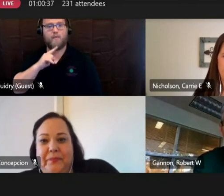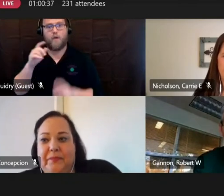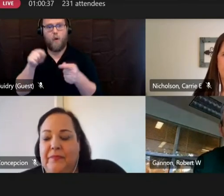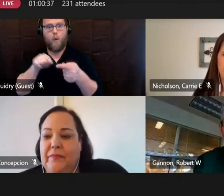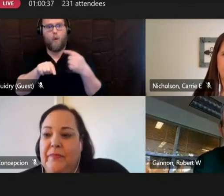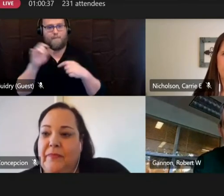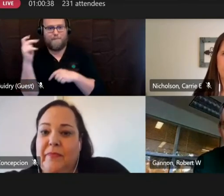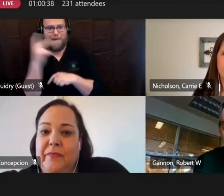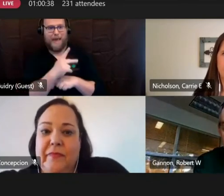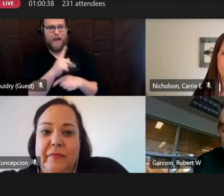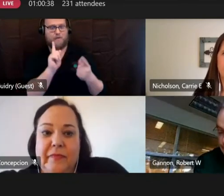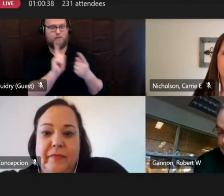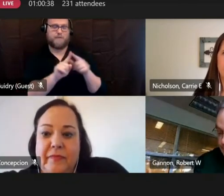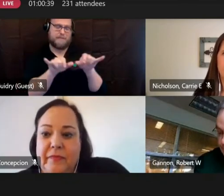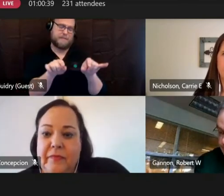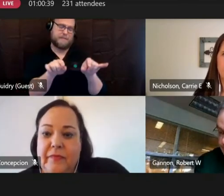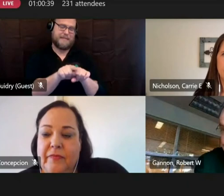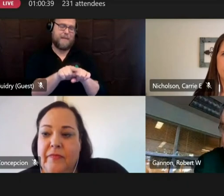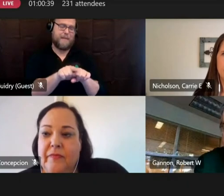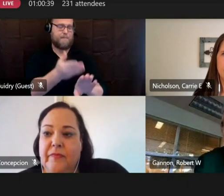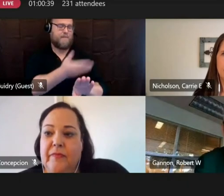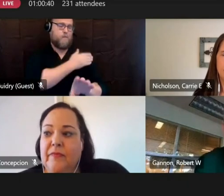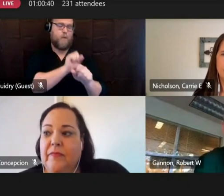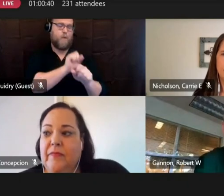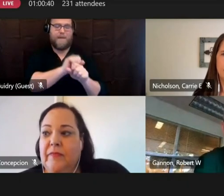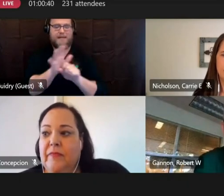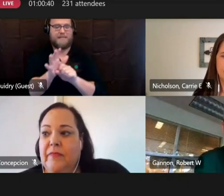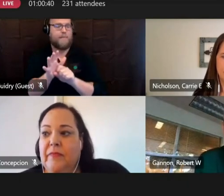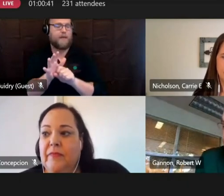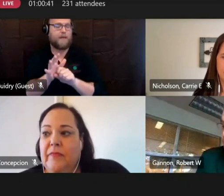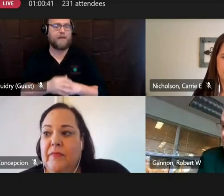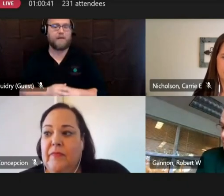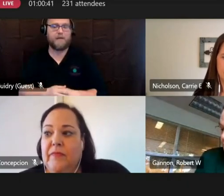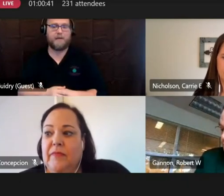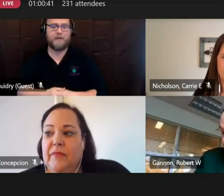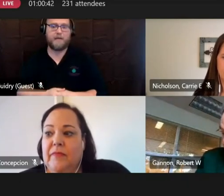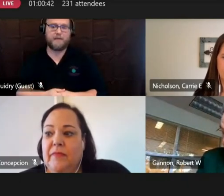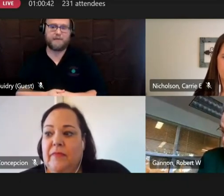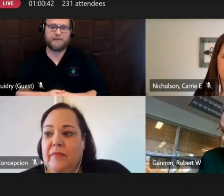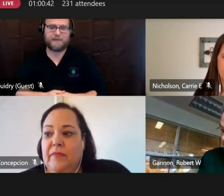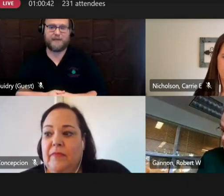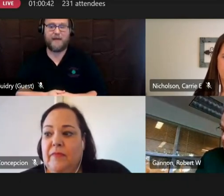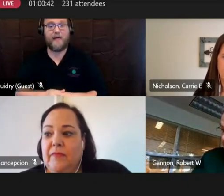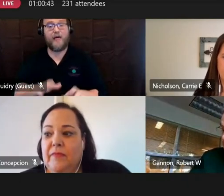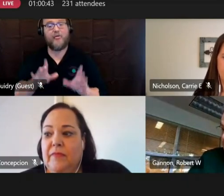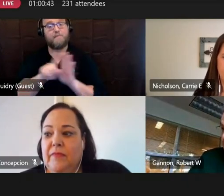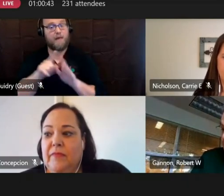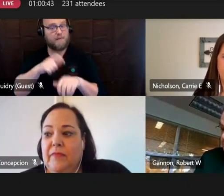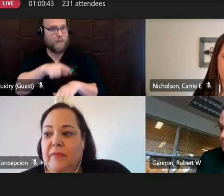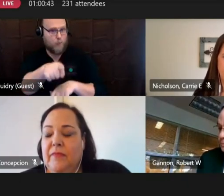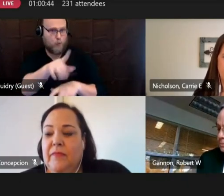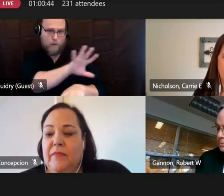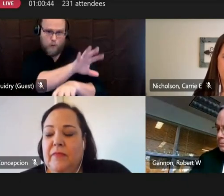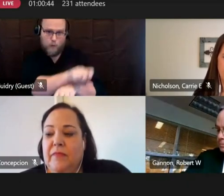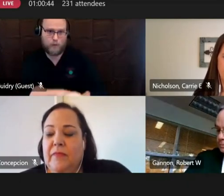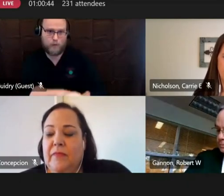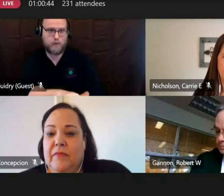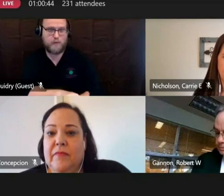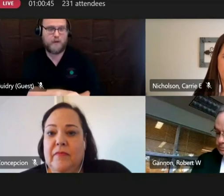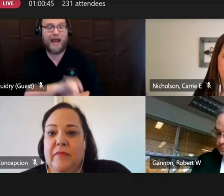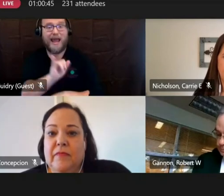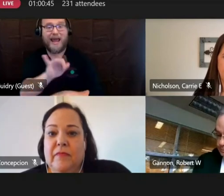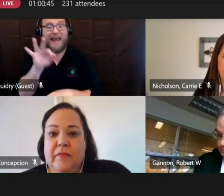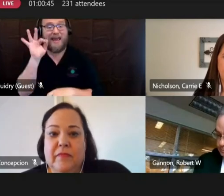expect that the bell time that you had grown accustomed to would be the bell time. And if your students are new in the school, then it